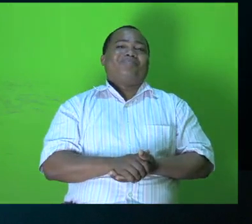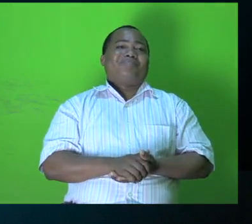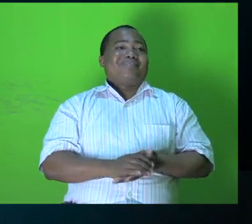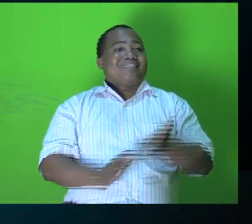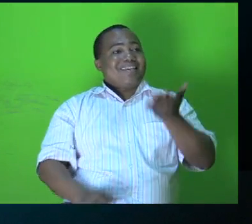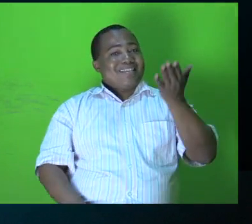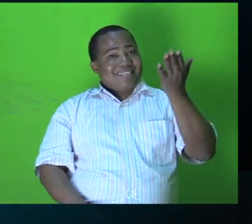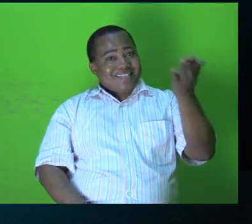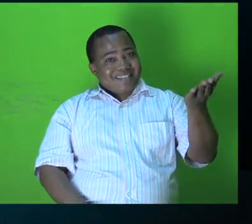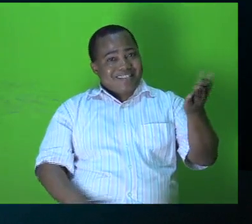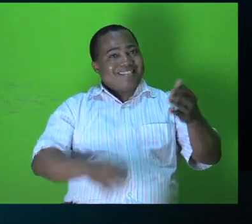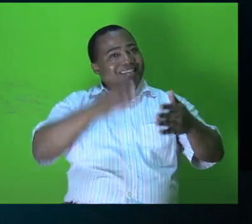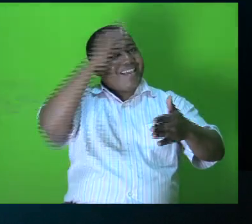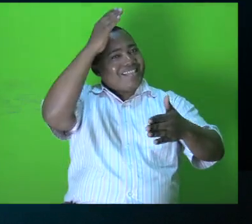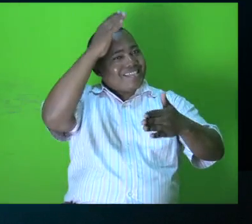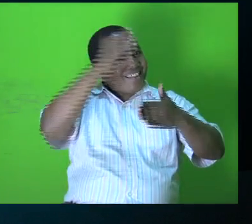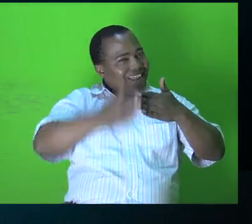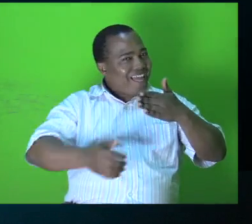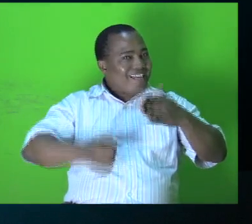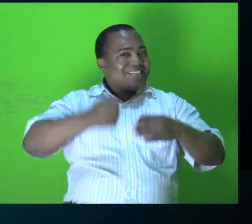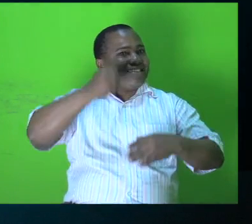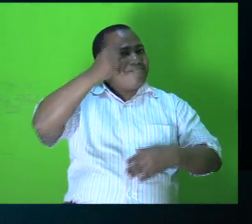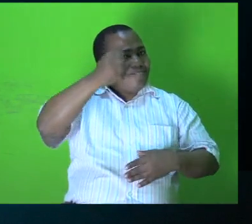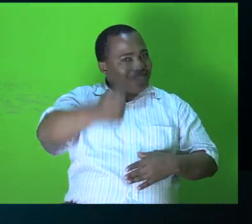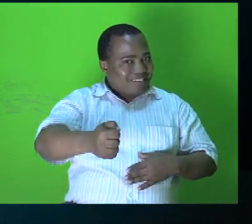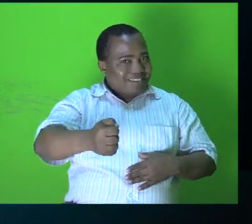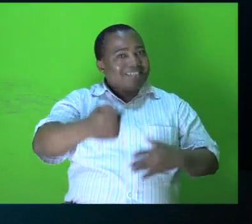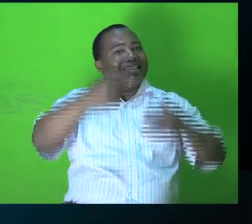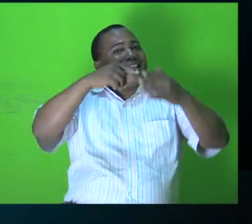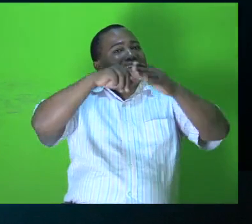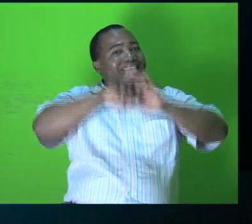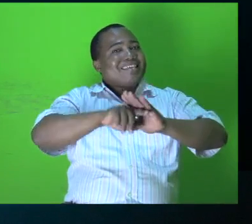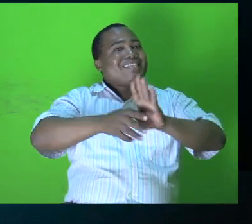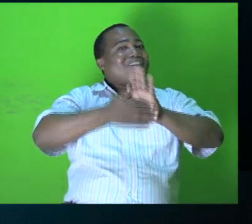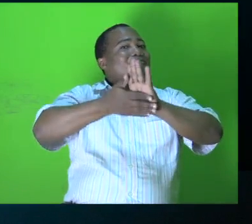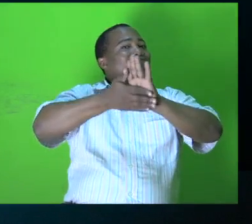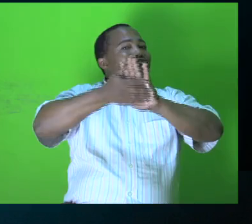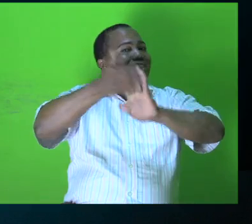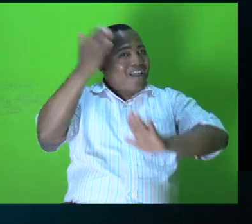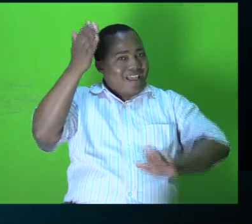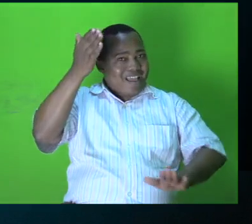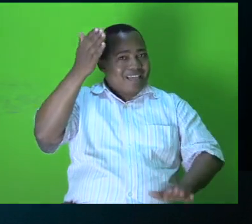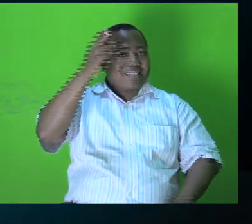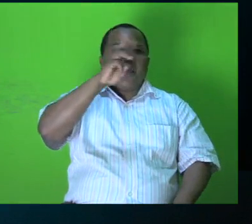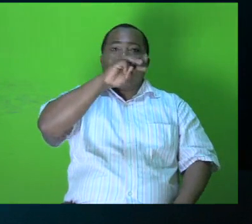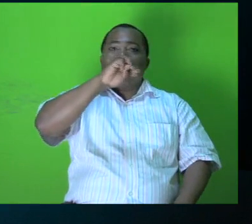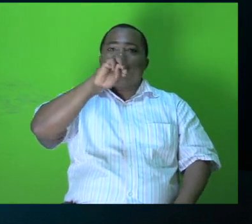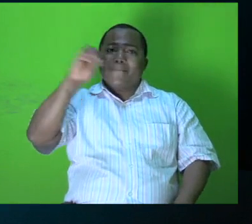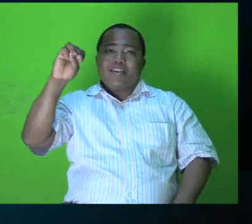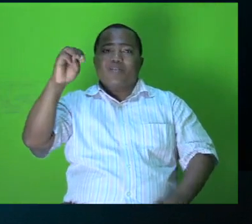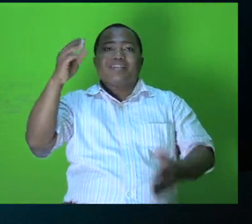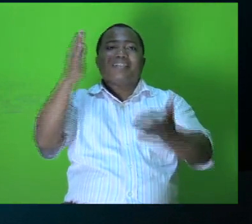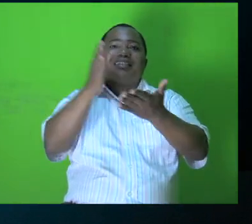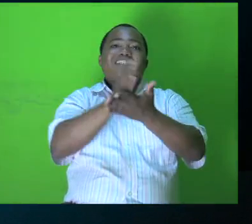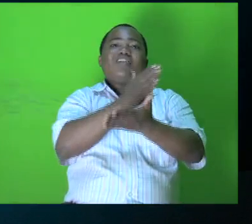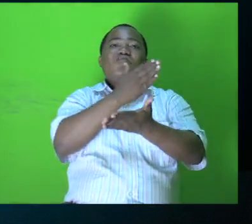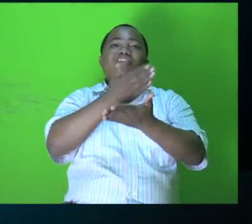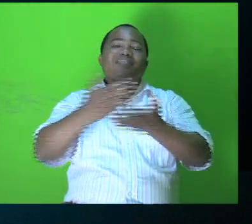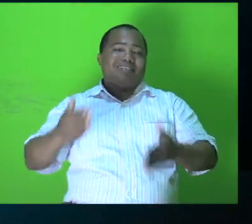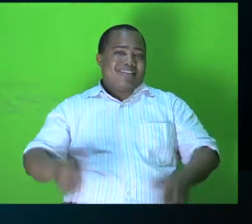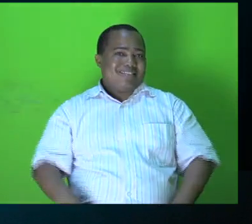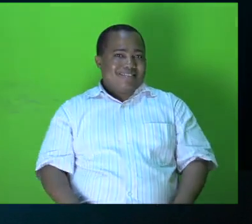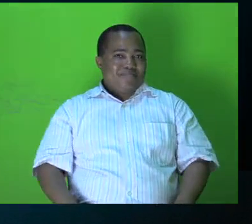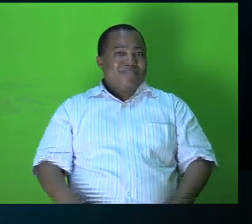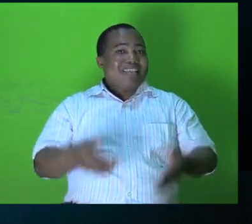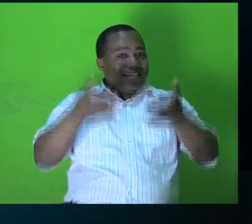This is the last phase in the first meiotic division. In this